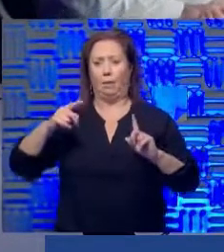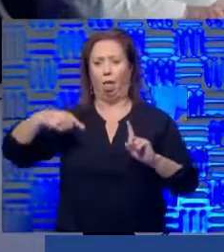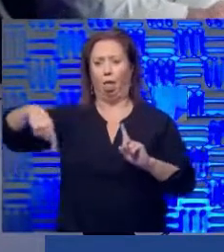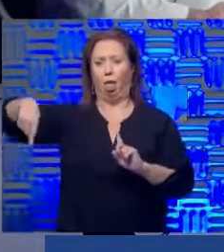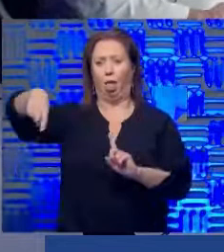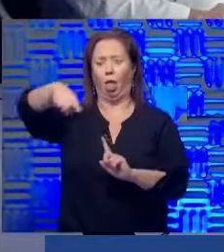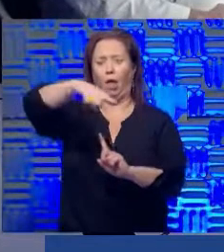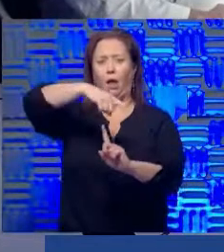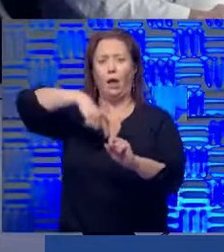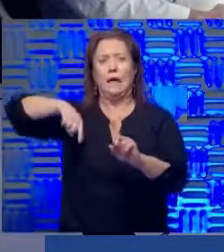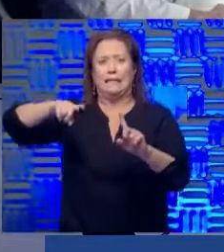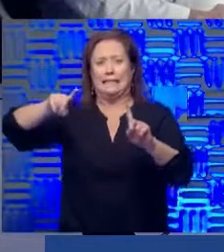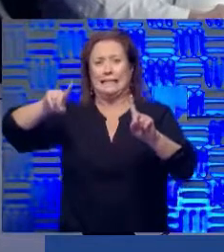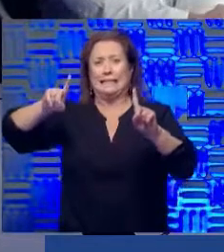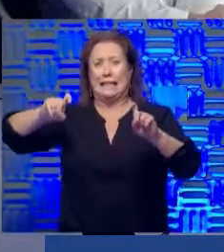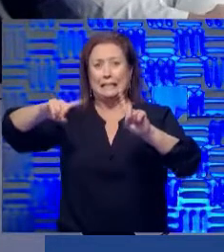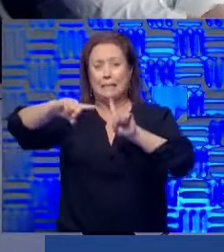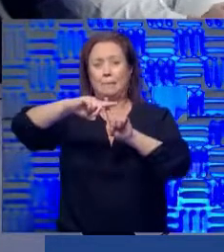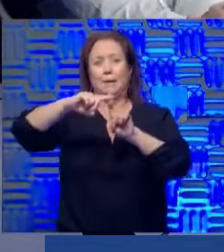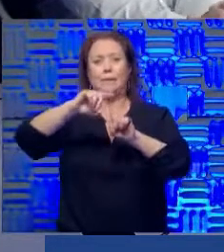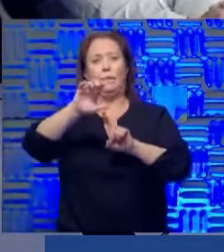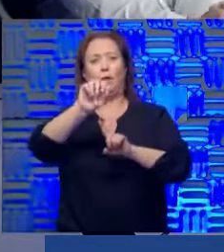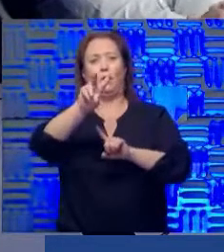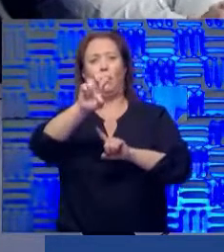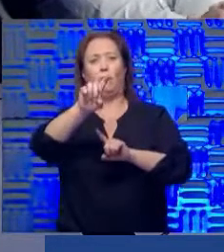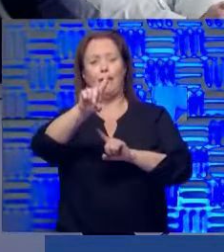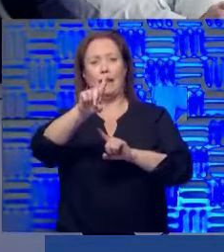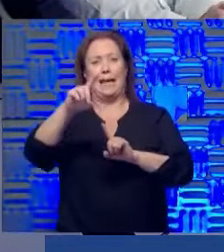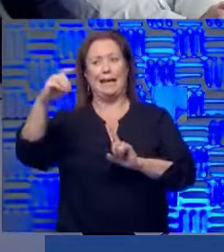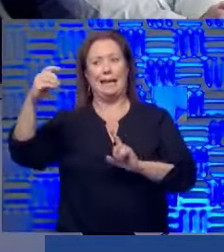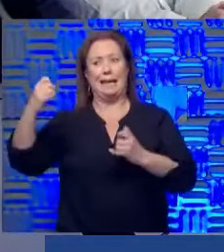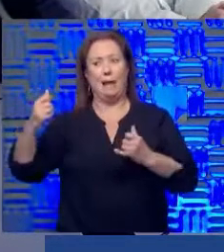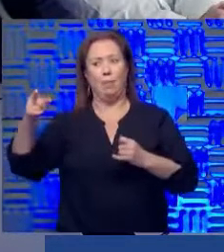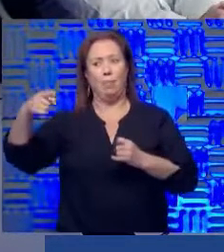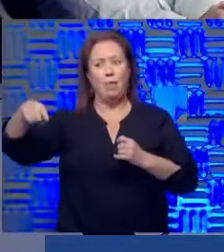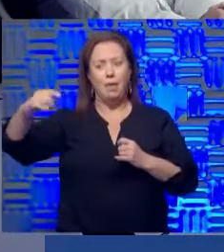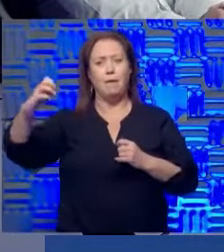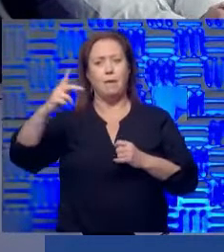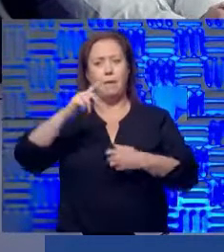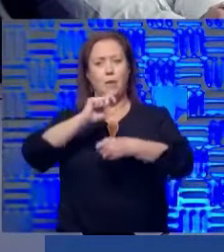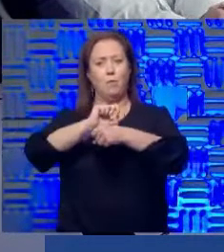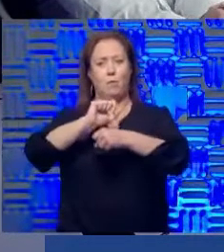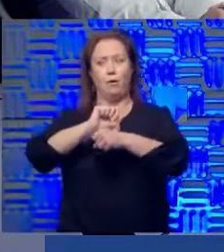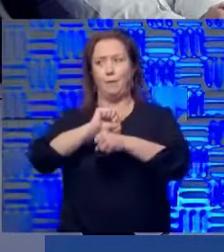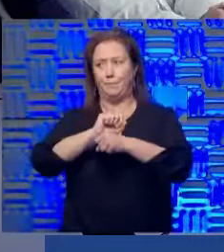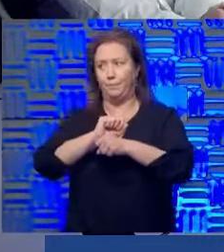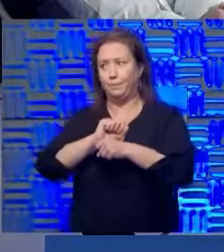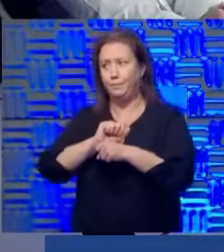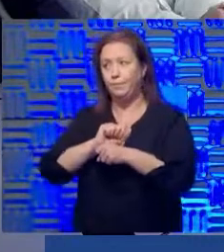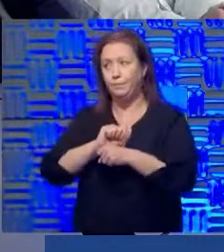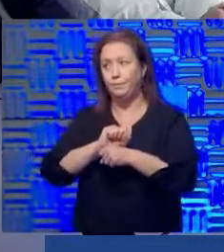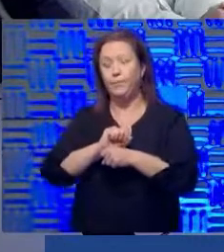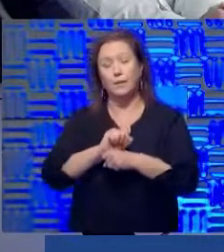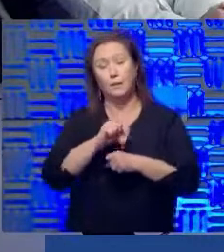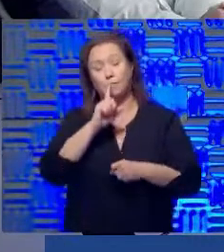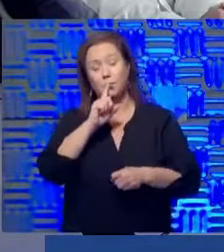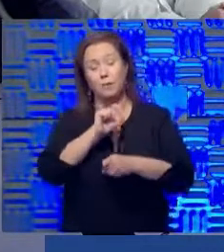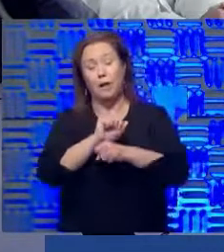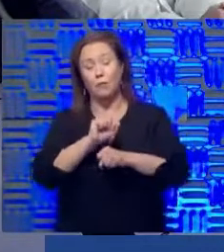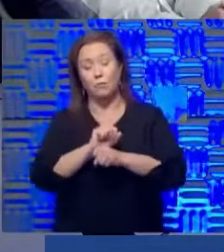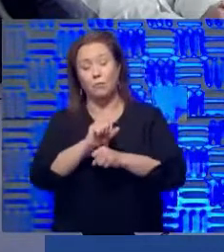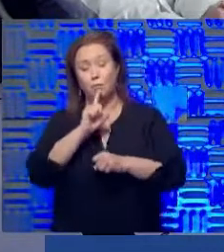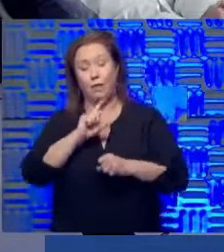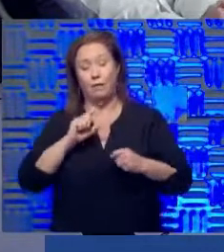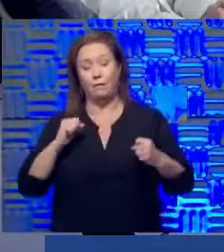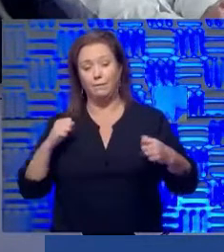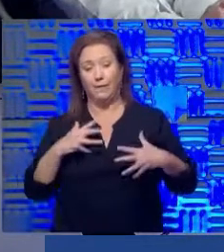have tested positive for COVID and now are coming back to work. Yeah, those are real fears, and there's